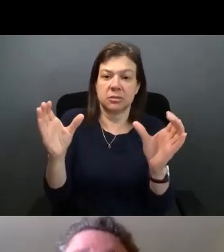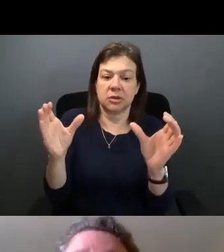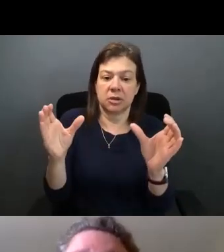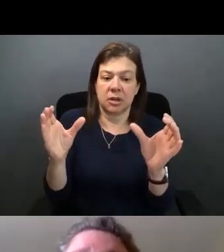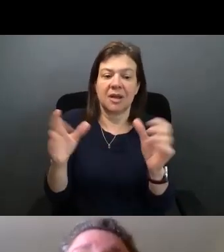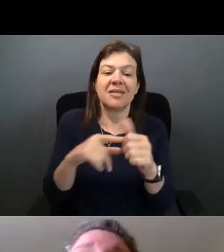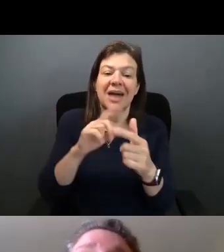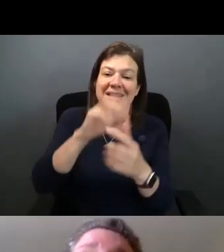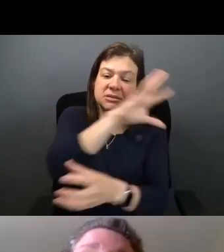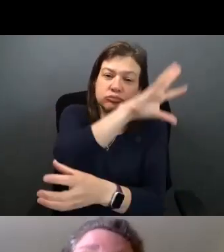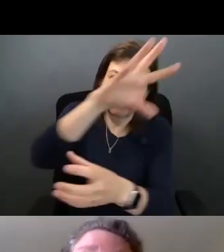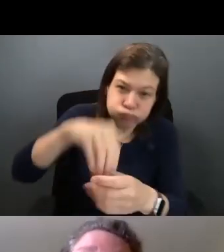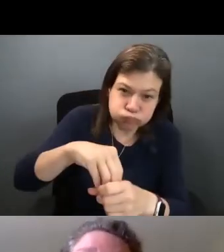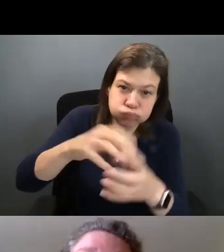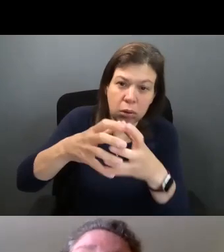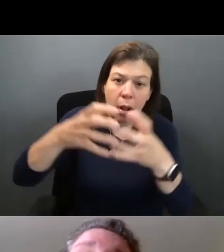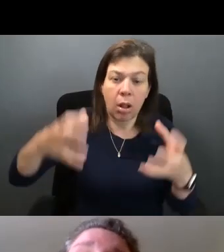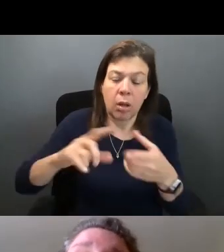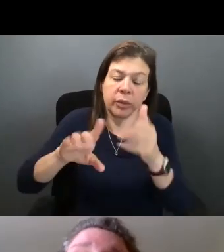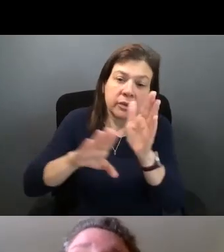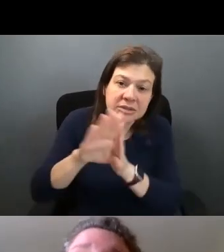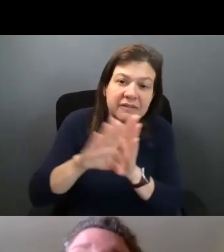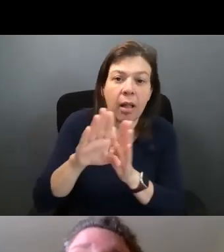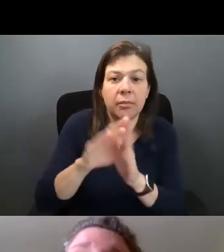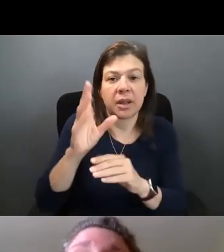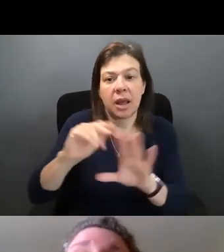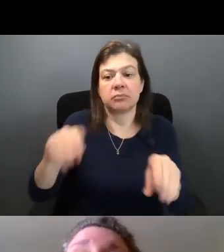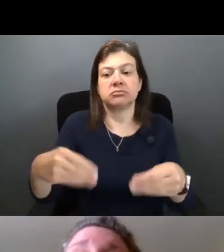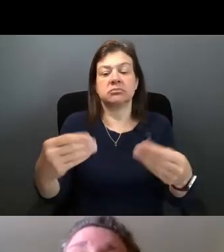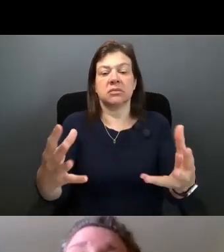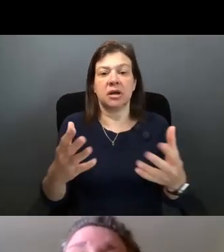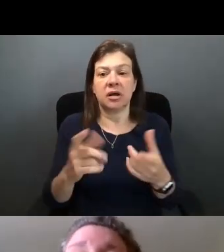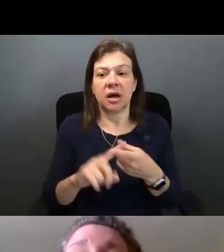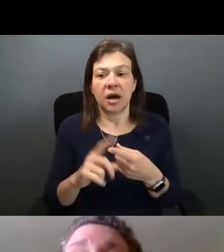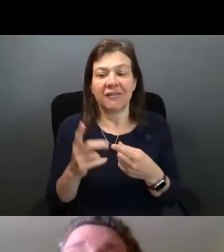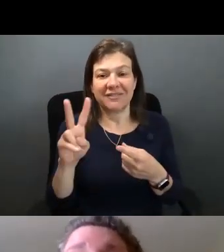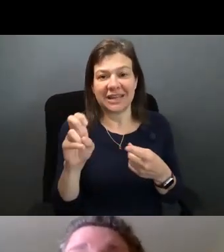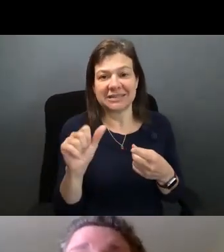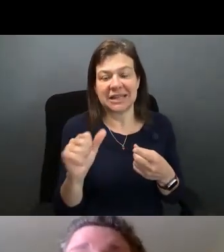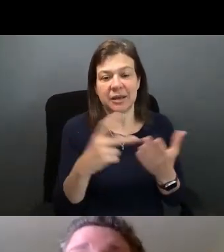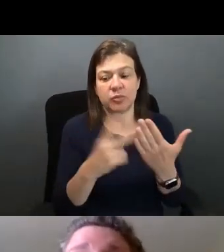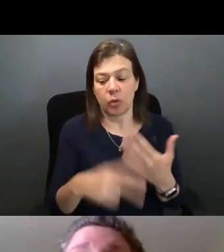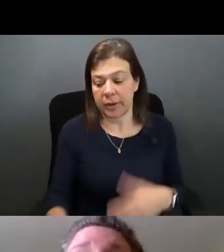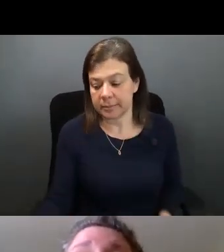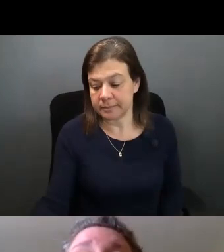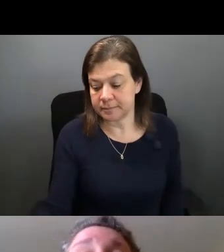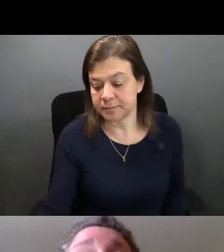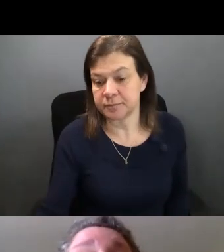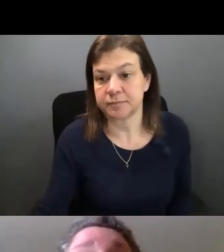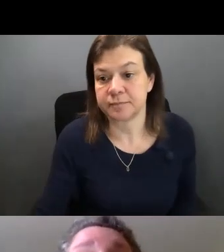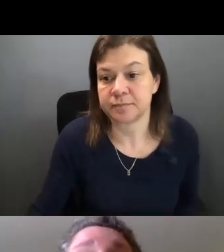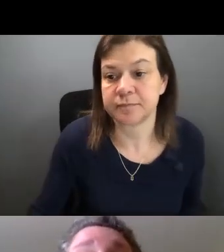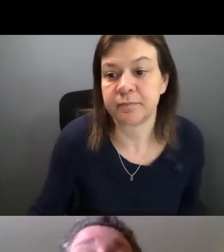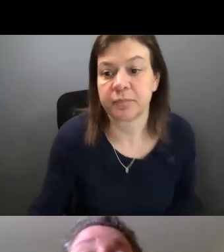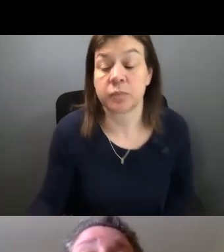substantively involved in the development and/or delivery of the VSA program. So